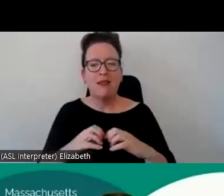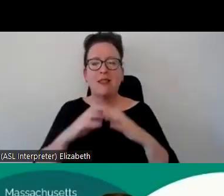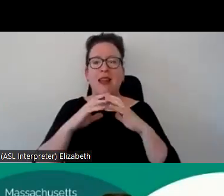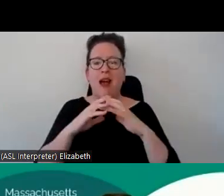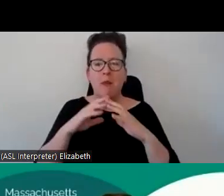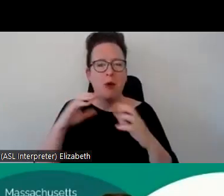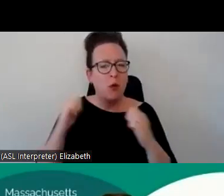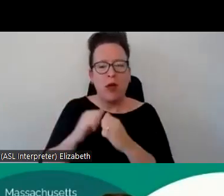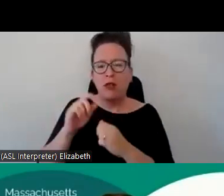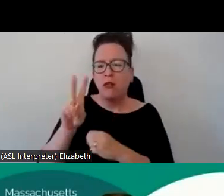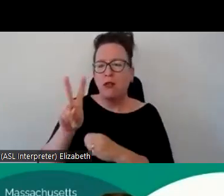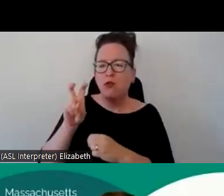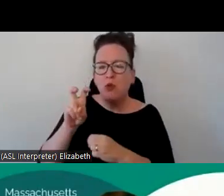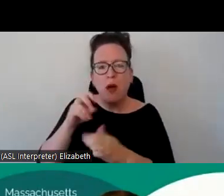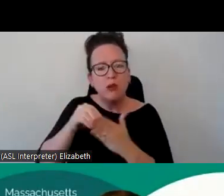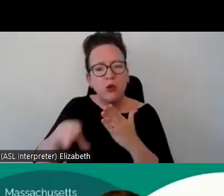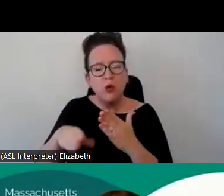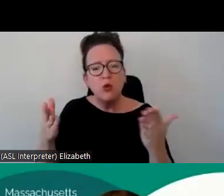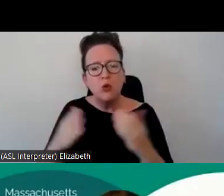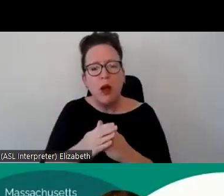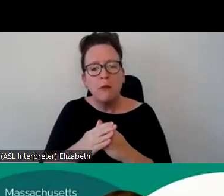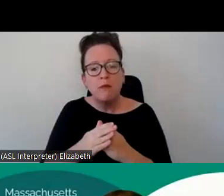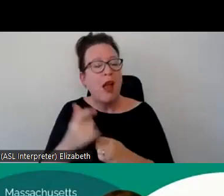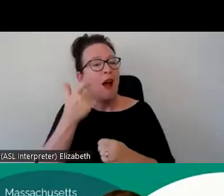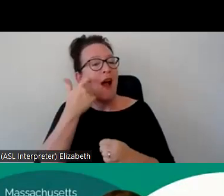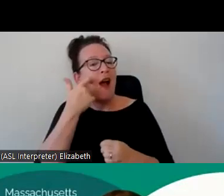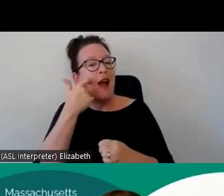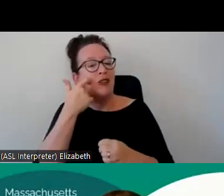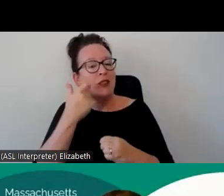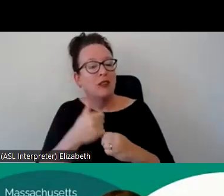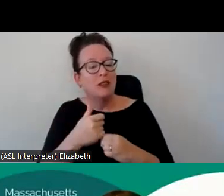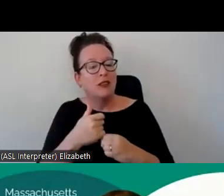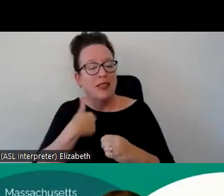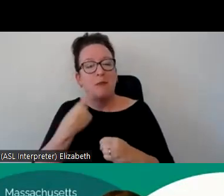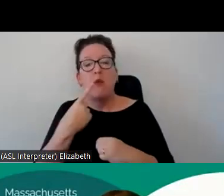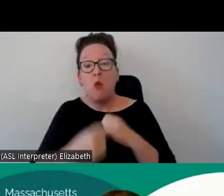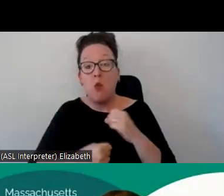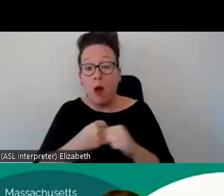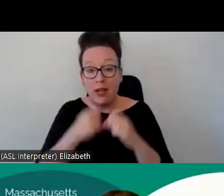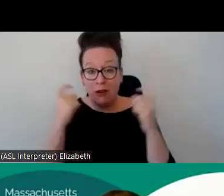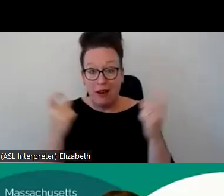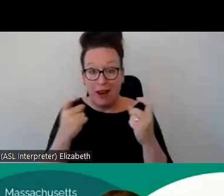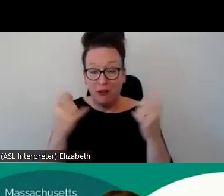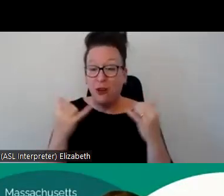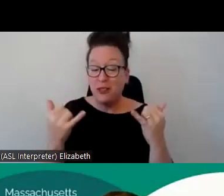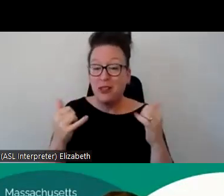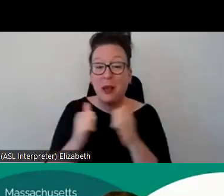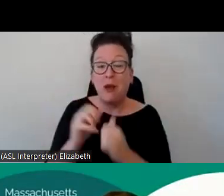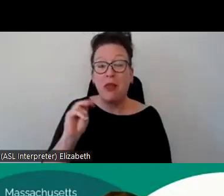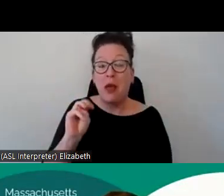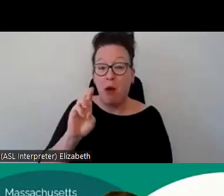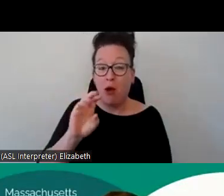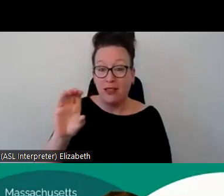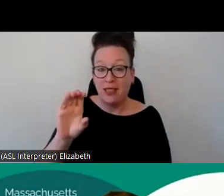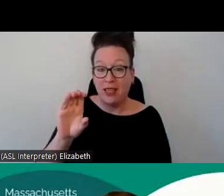100, 200 students? Yeah, so I just came on, it's my 1 year anniversary today with MRC. So